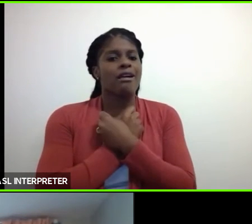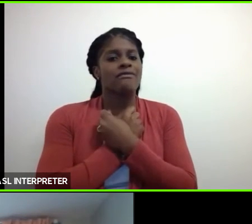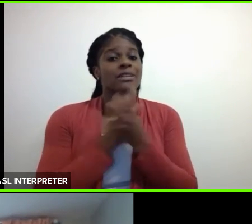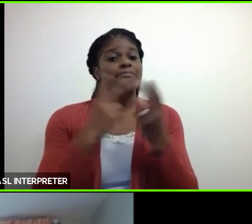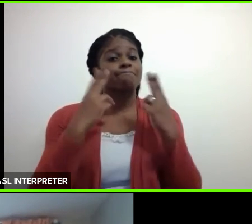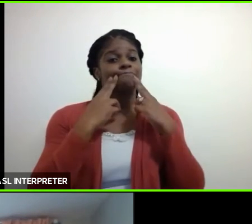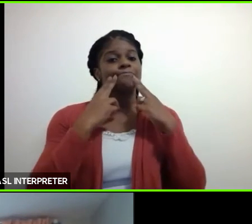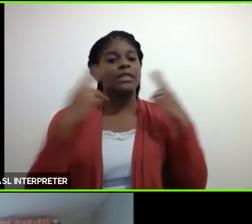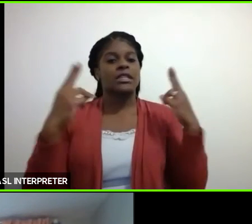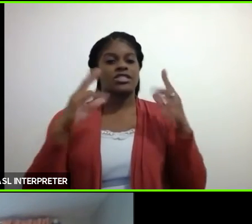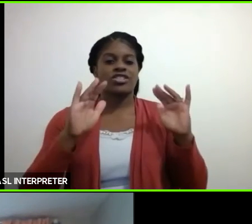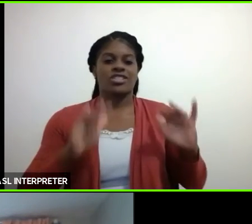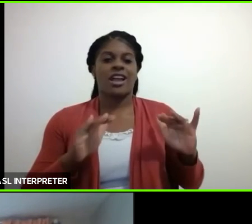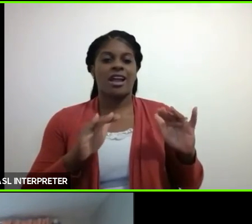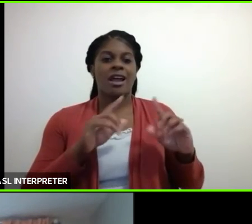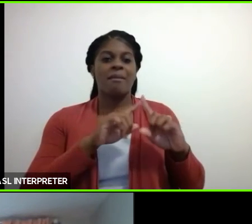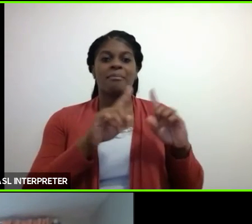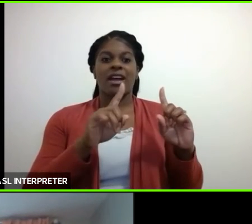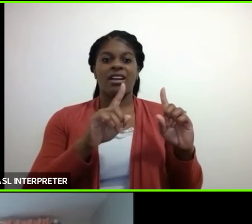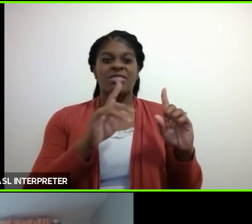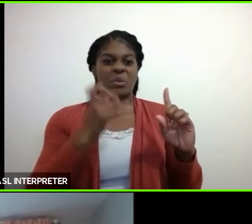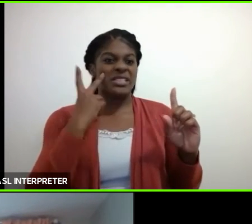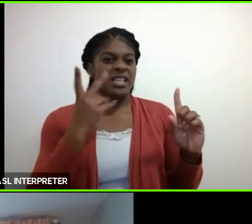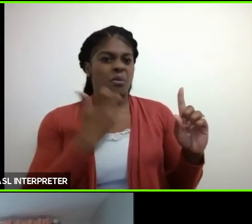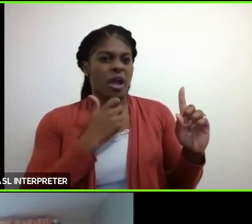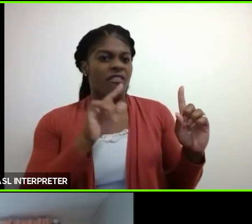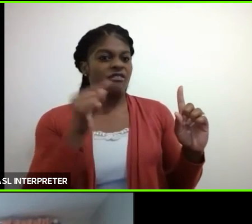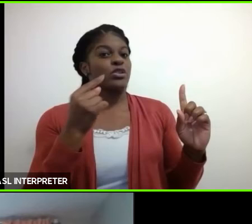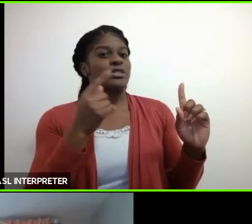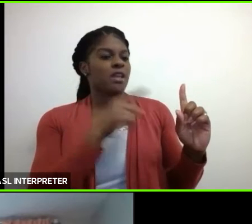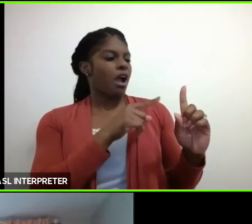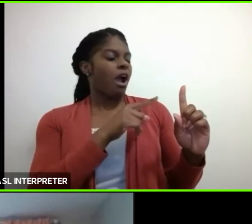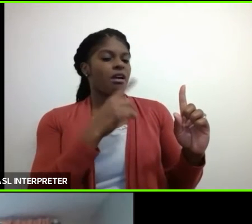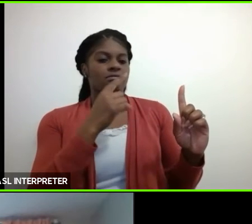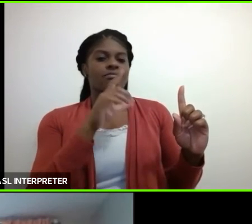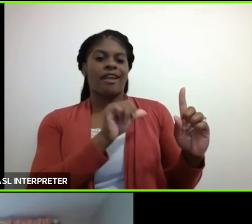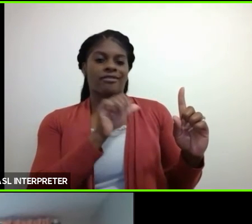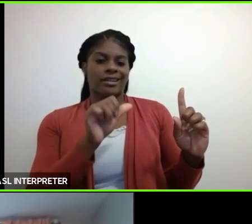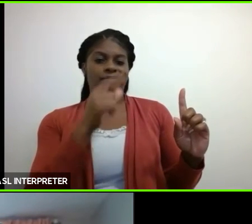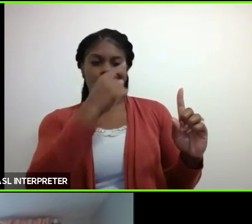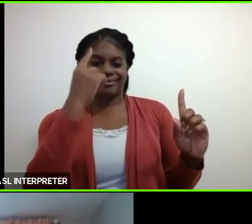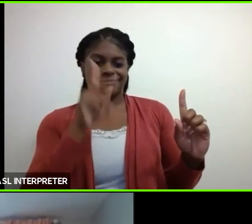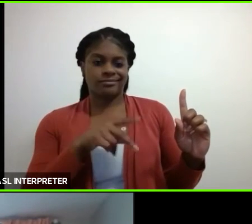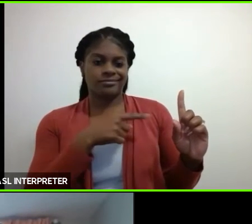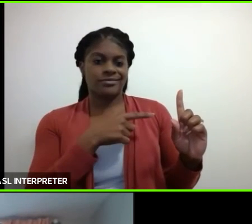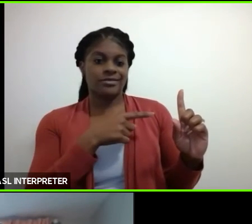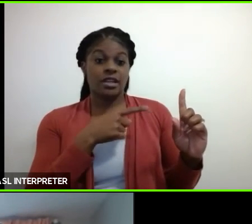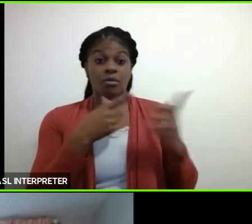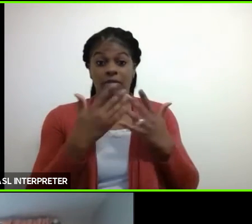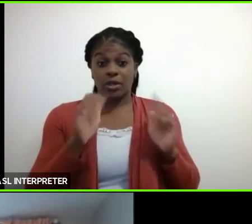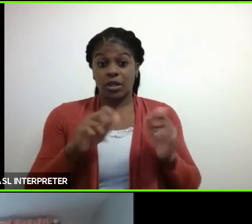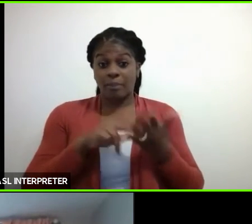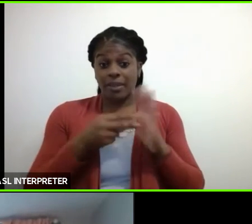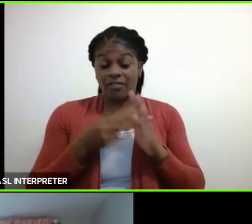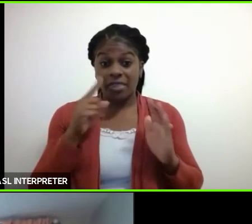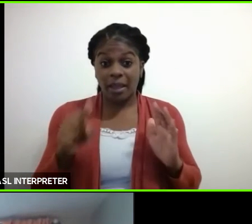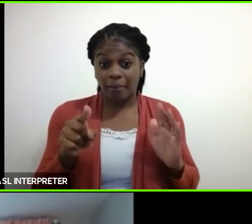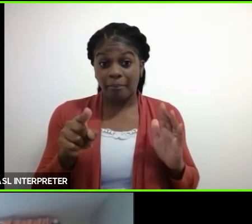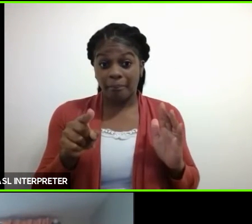innocent child, but would see first that he is African American. And for whatever that could mean for them, could mean something that